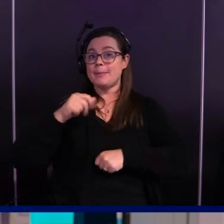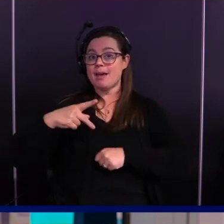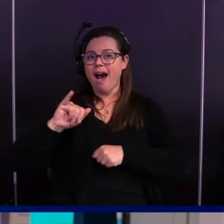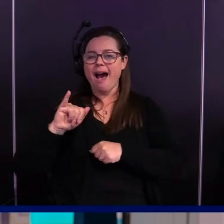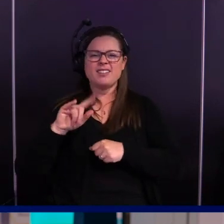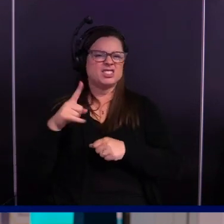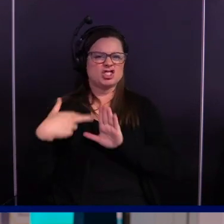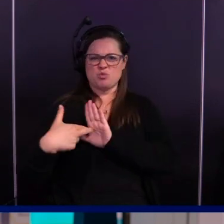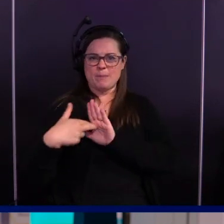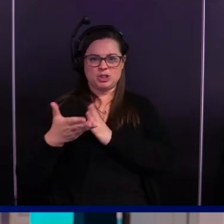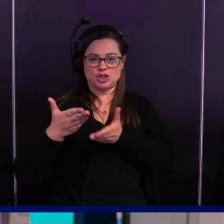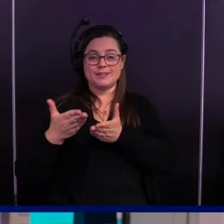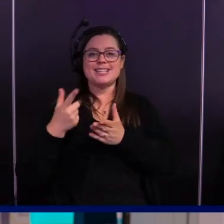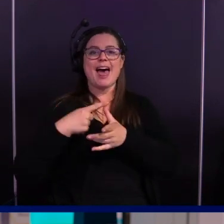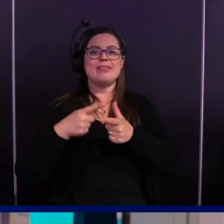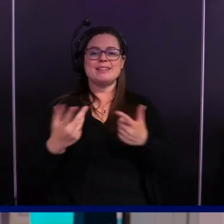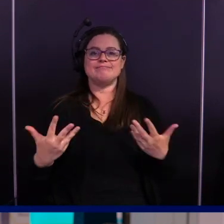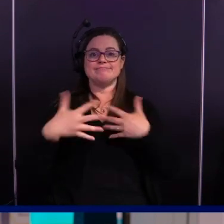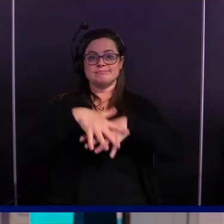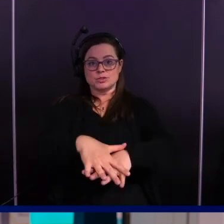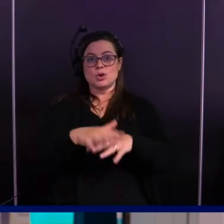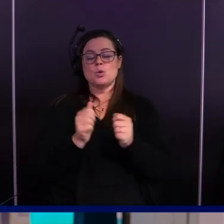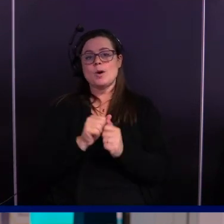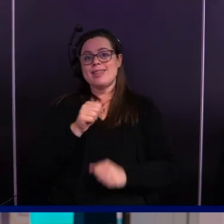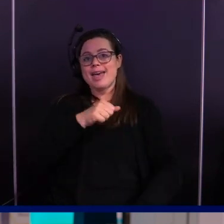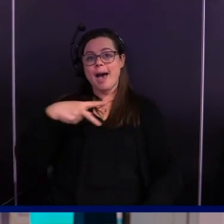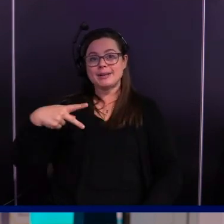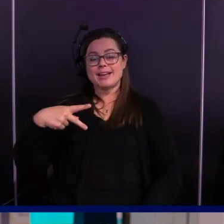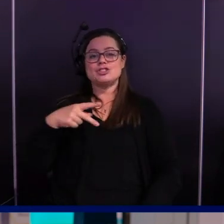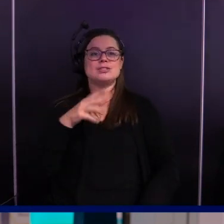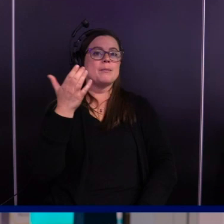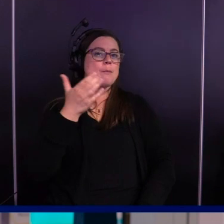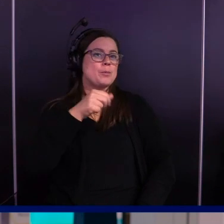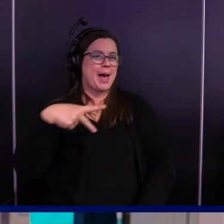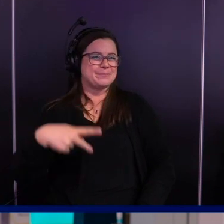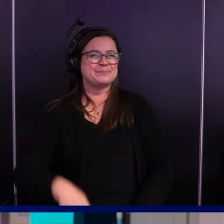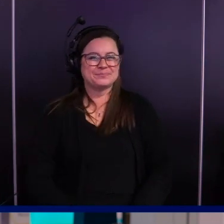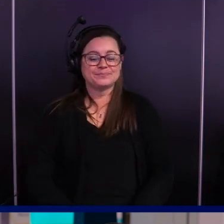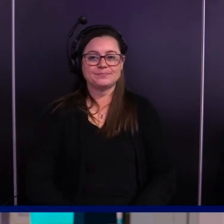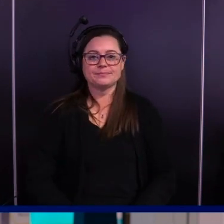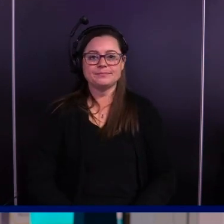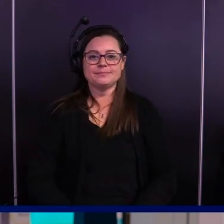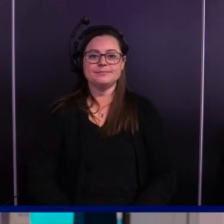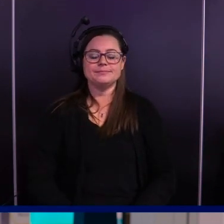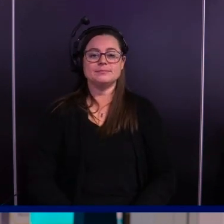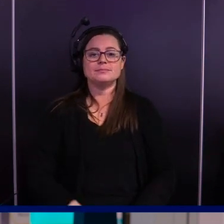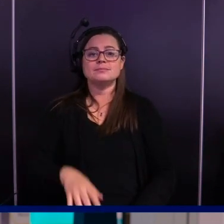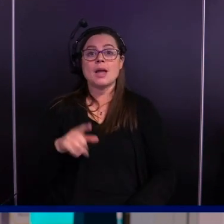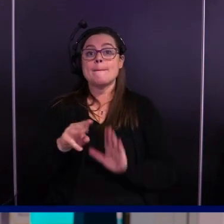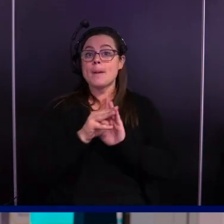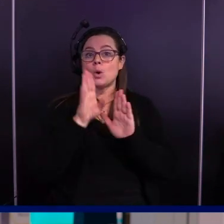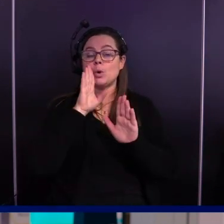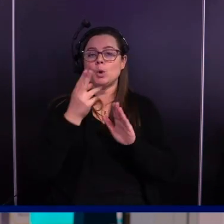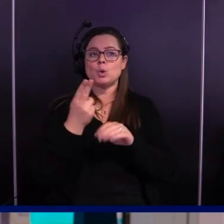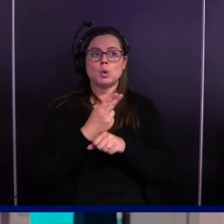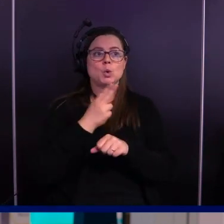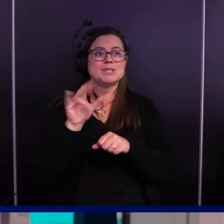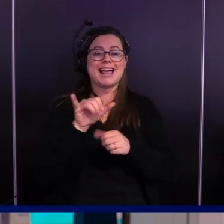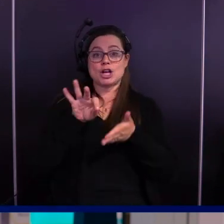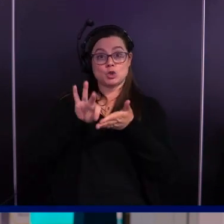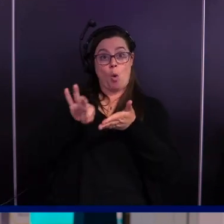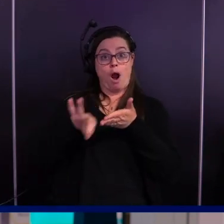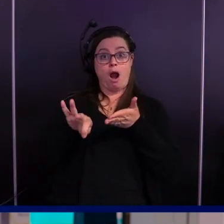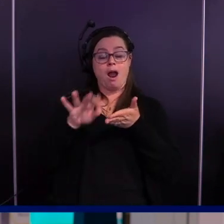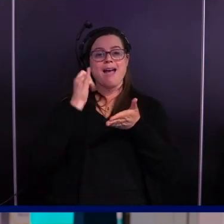web service, and then you can integrate with your web application and mobile app, and the model gives like some score. If it is a high score,